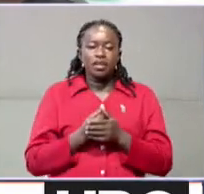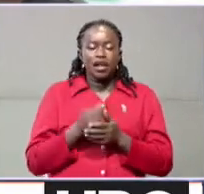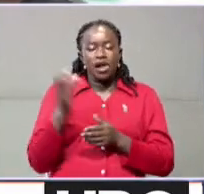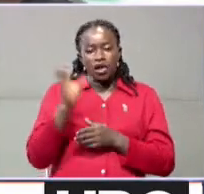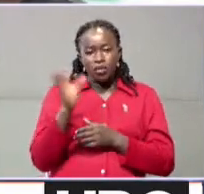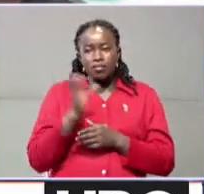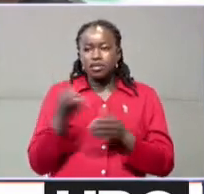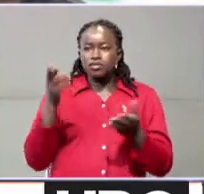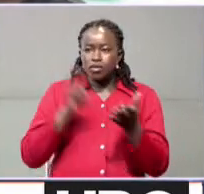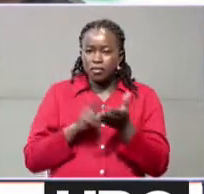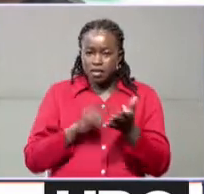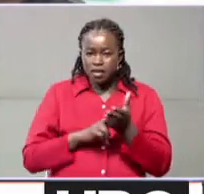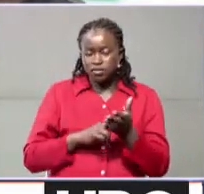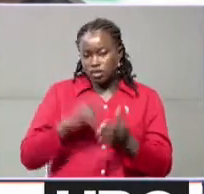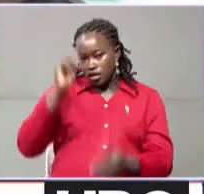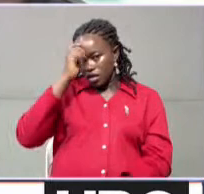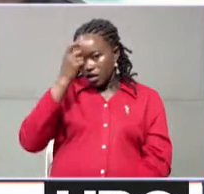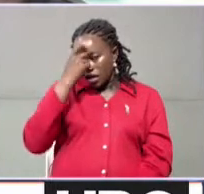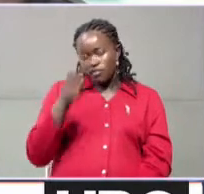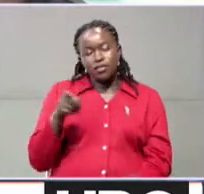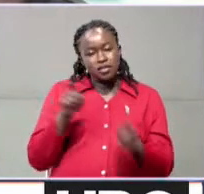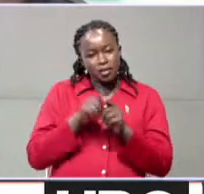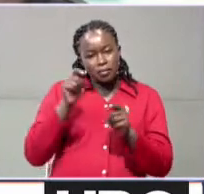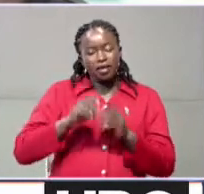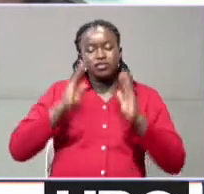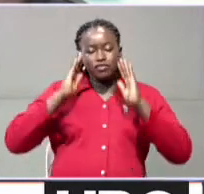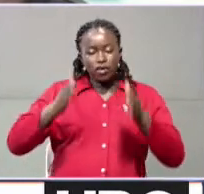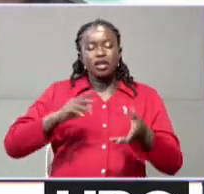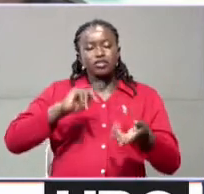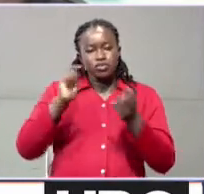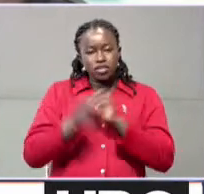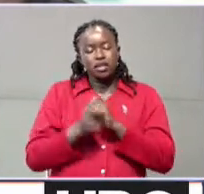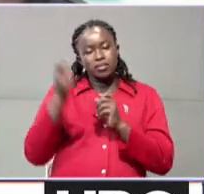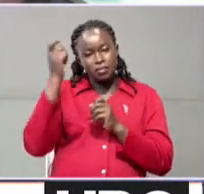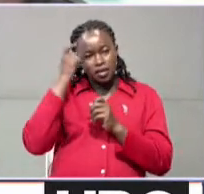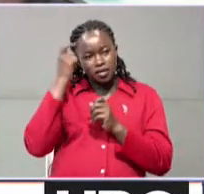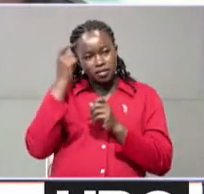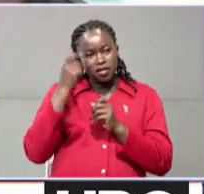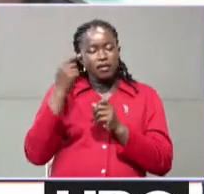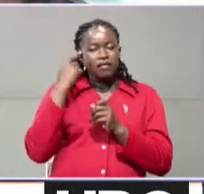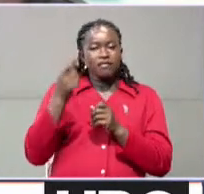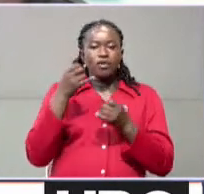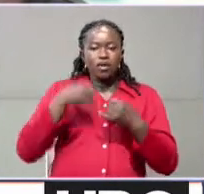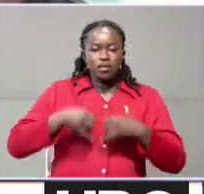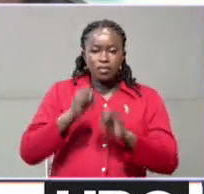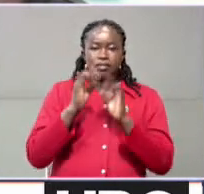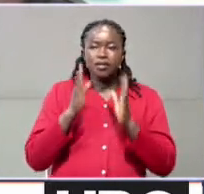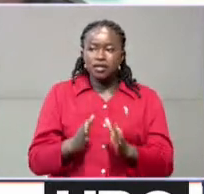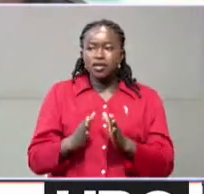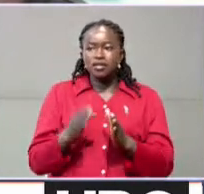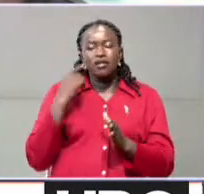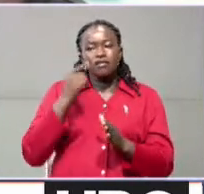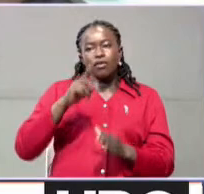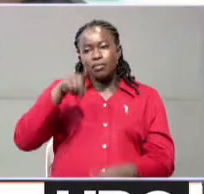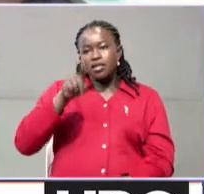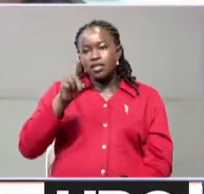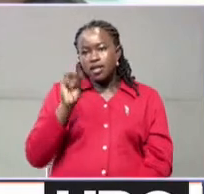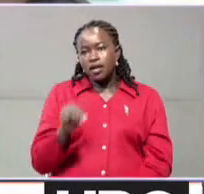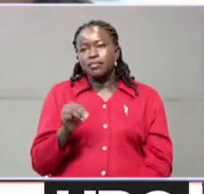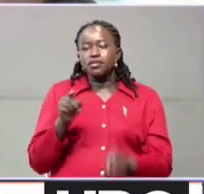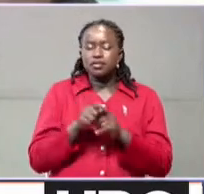recommendation governments will equally focus on changing the mindset of the implement implementers of the pdm and